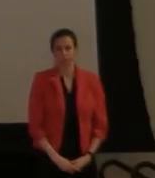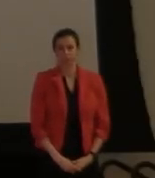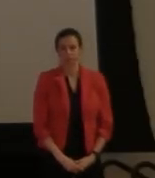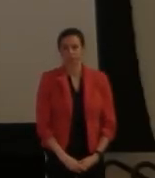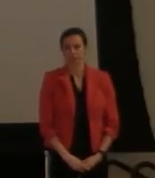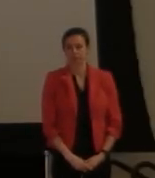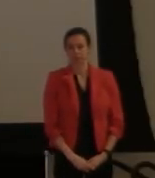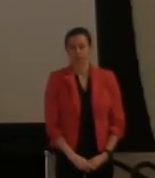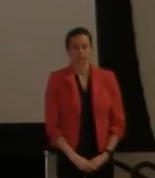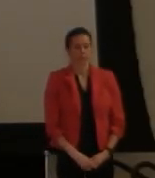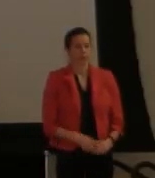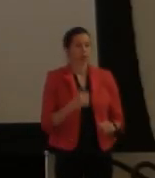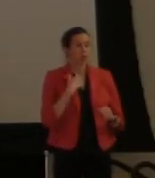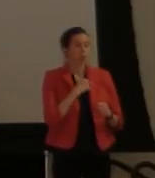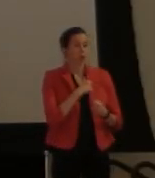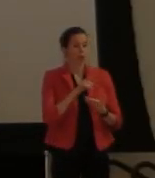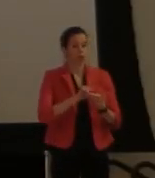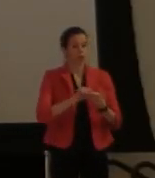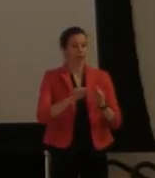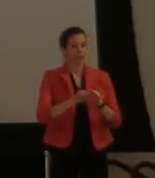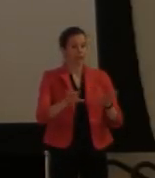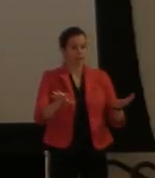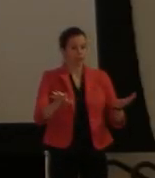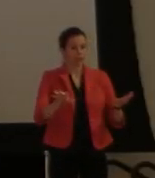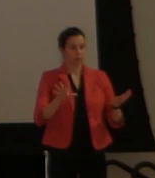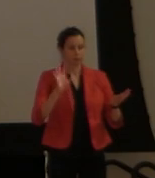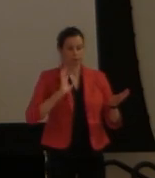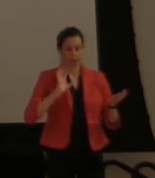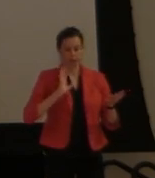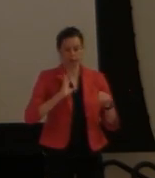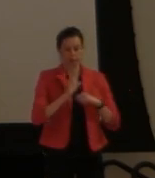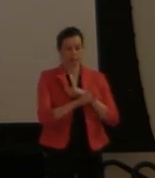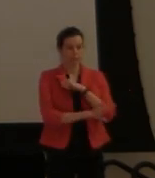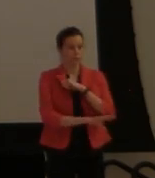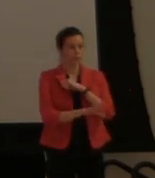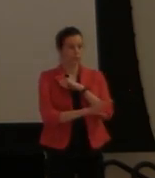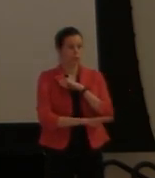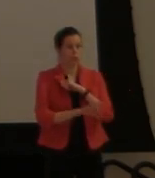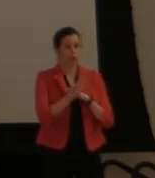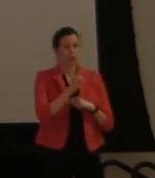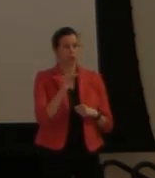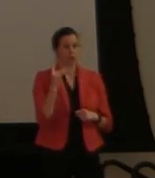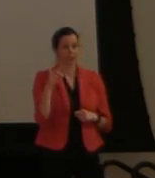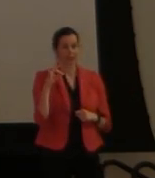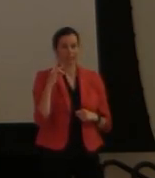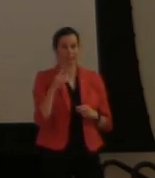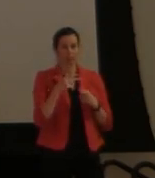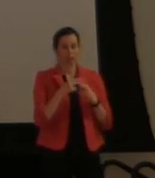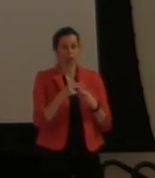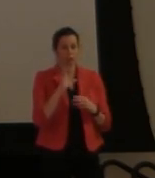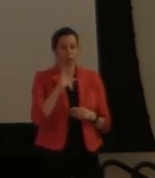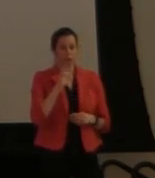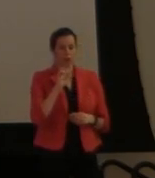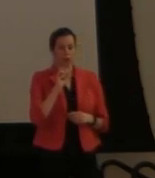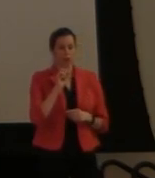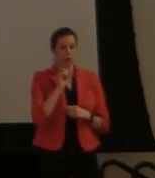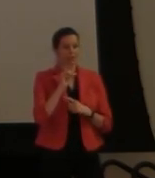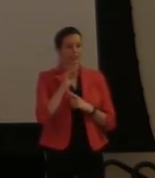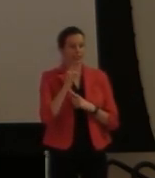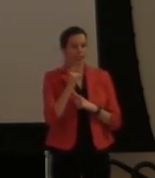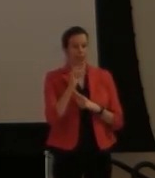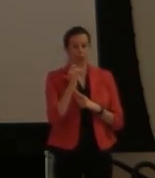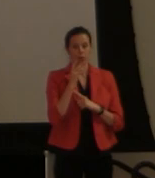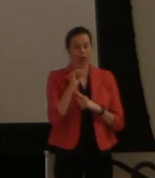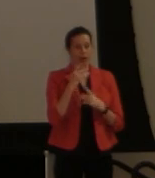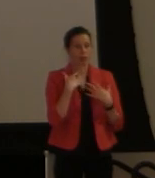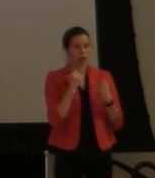We released a publication in the fall of 2018 called Closing Ohio's Health Gaps. And